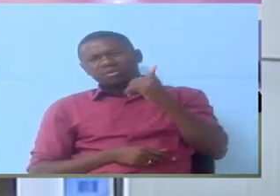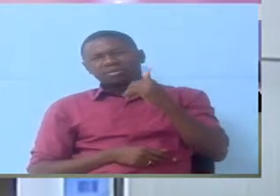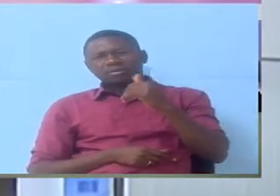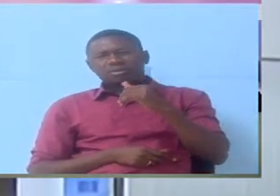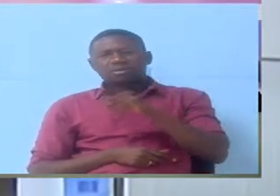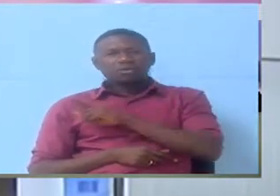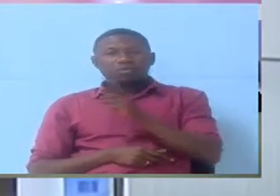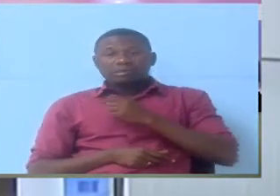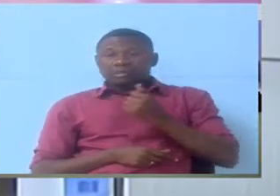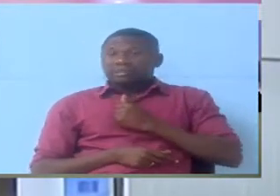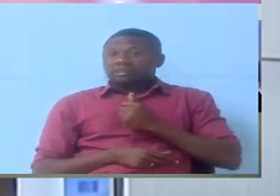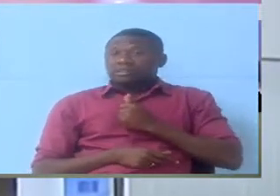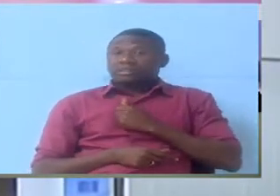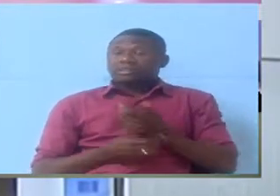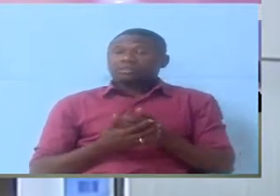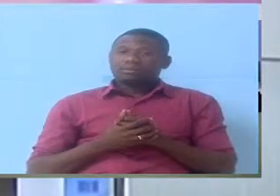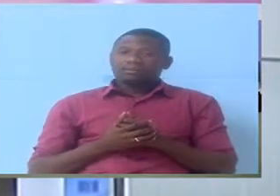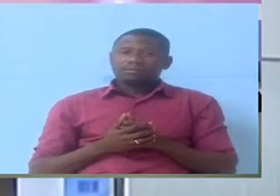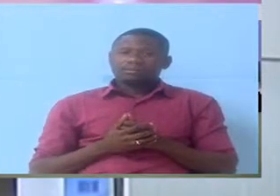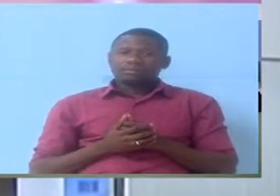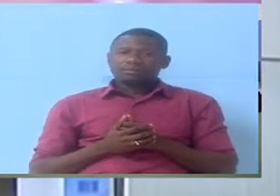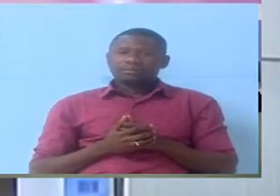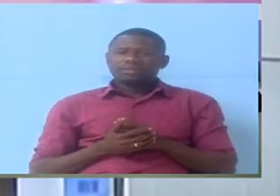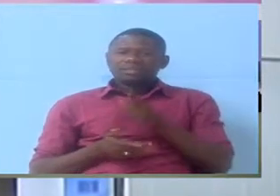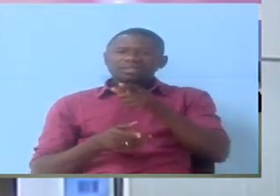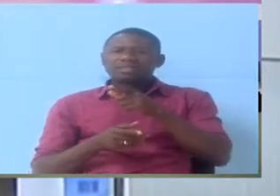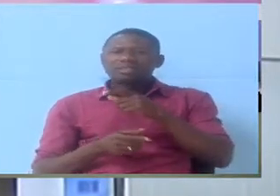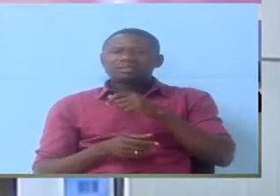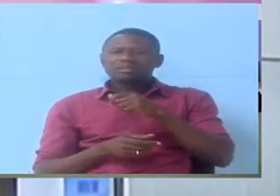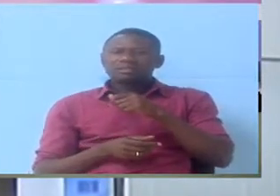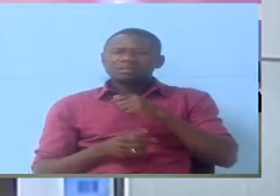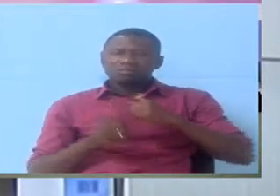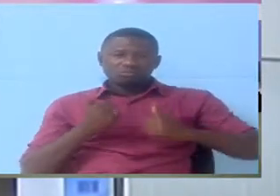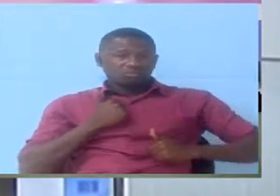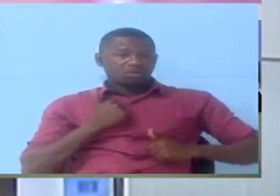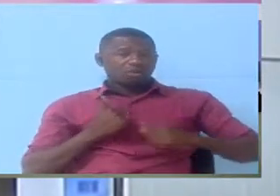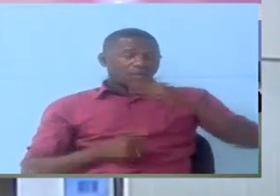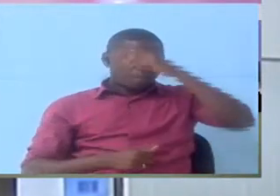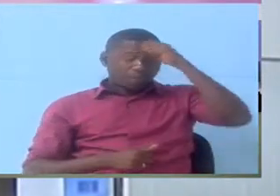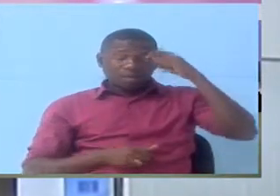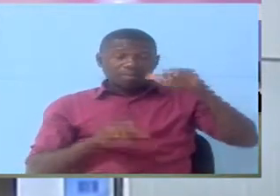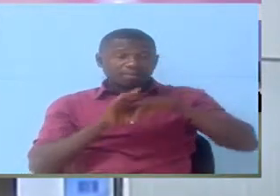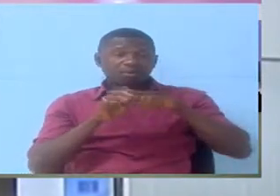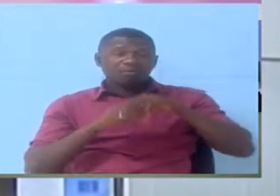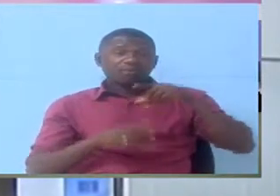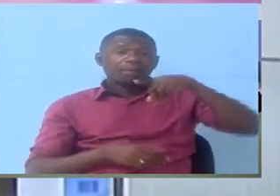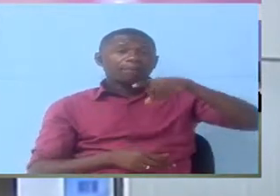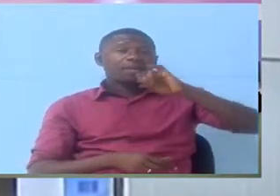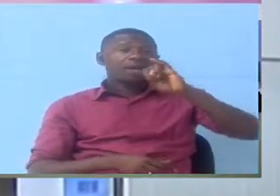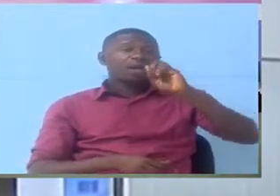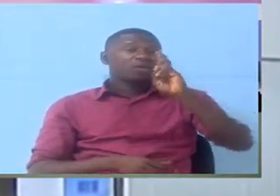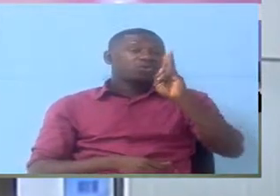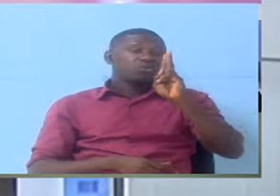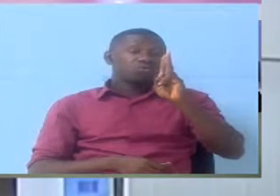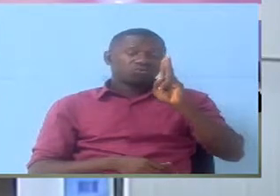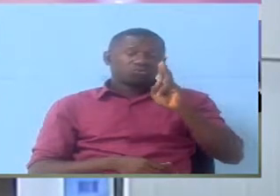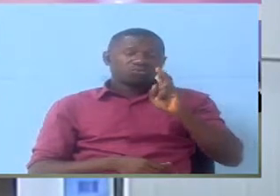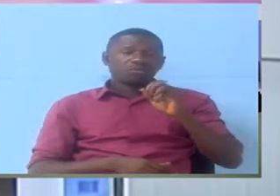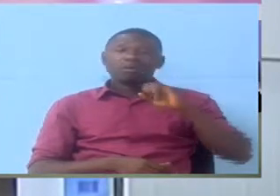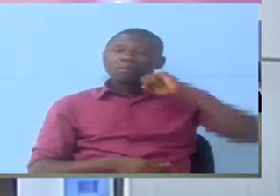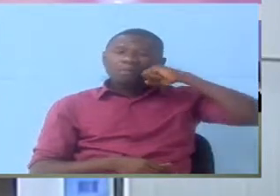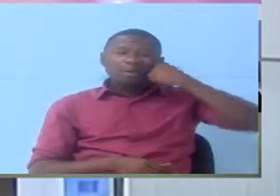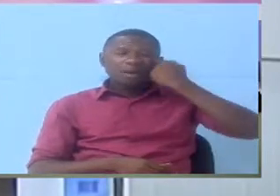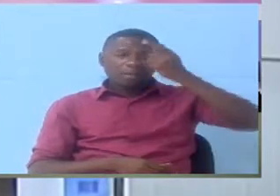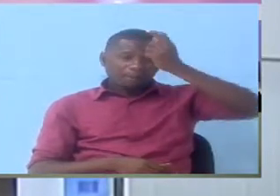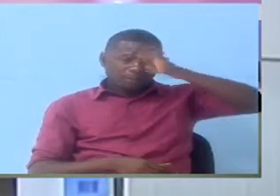were terrified. This officer was a member of the PIU. Nyim police o tuma be do kola police intervention unit